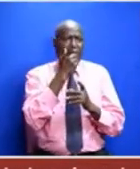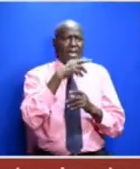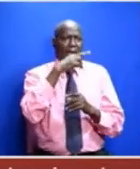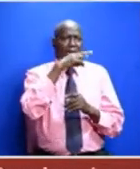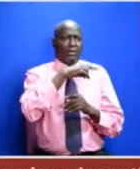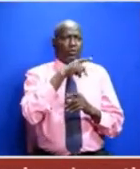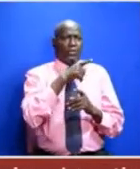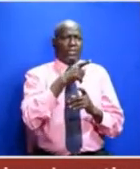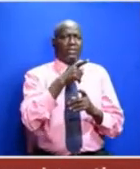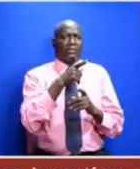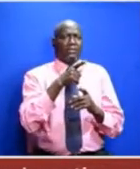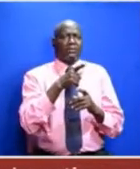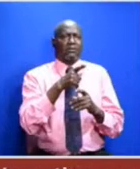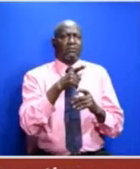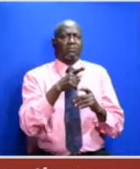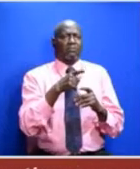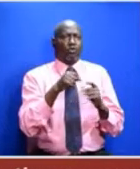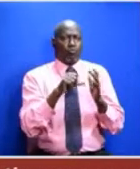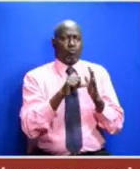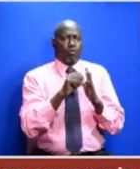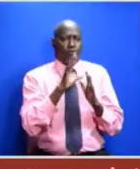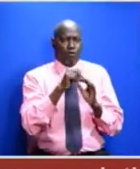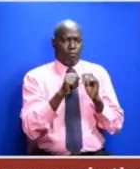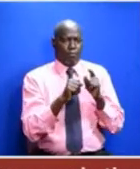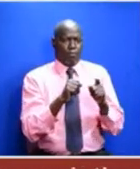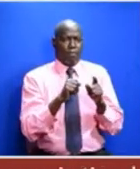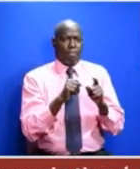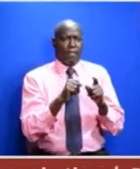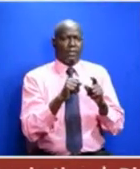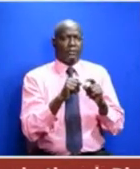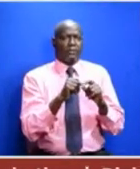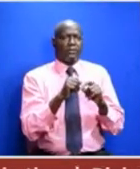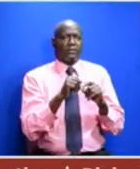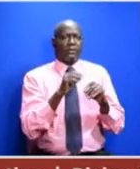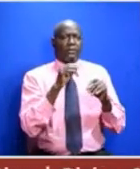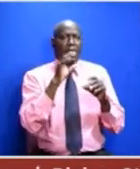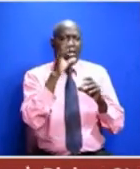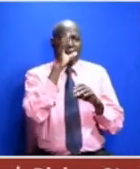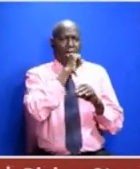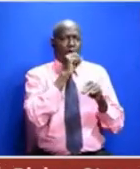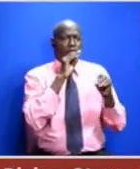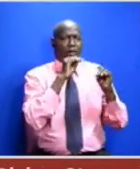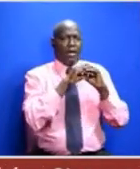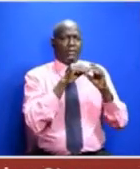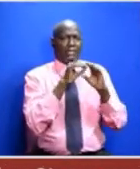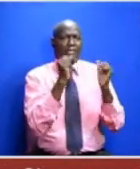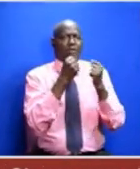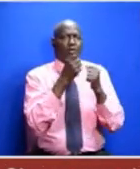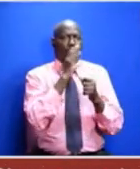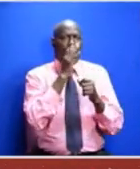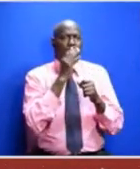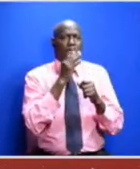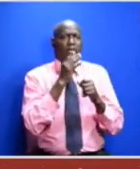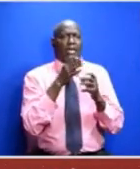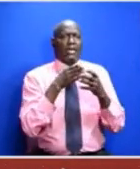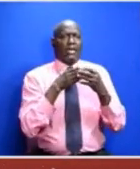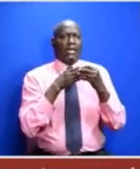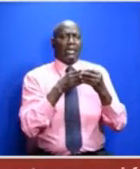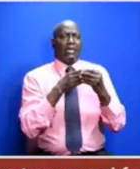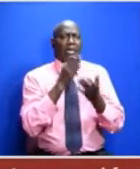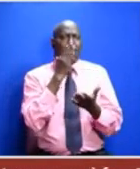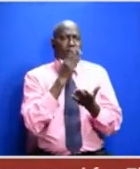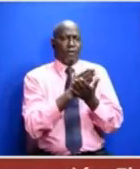attitudes are the root cause of the problem. Lack of access to safe water sources is a leading risk factor for infectious